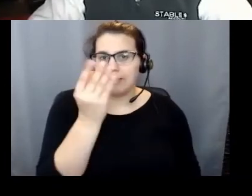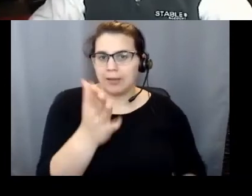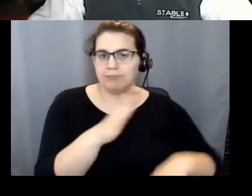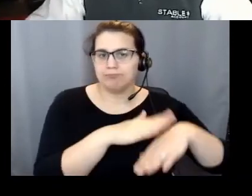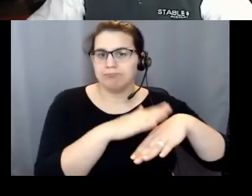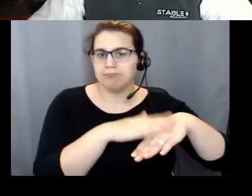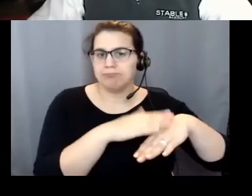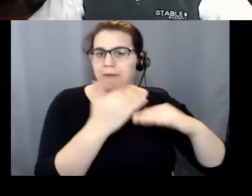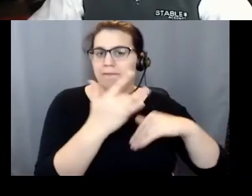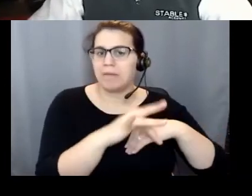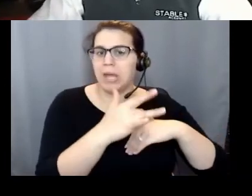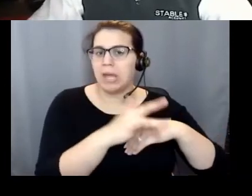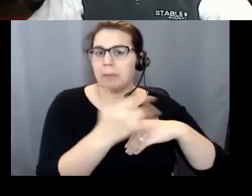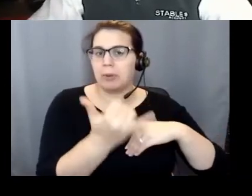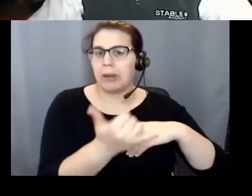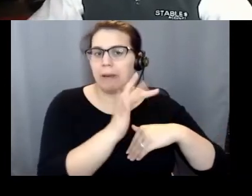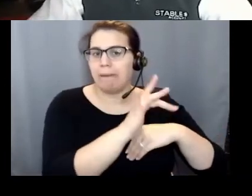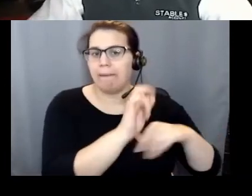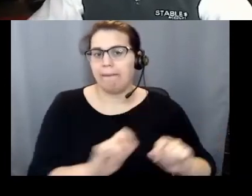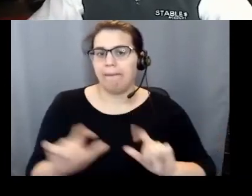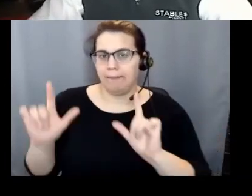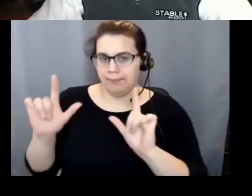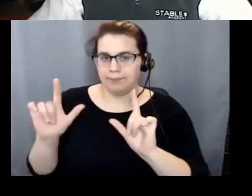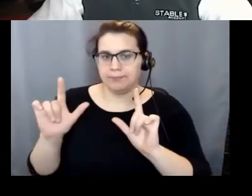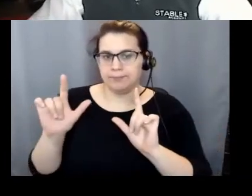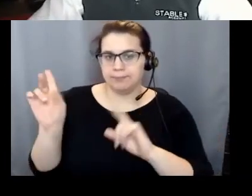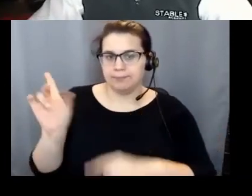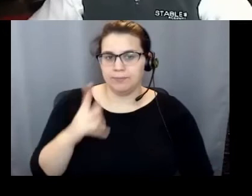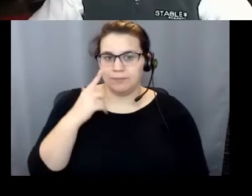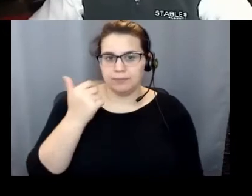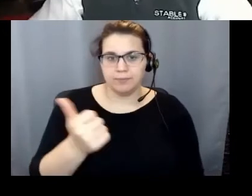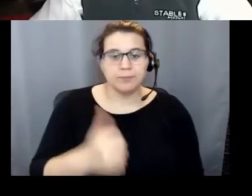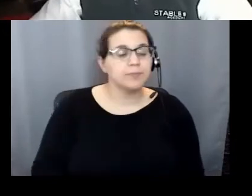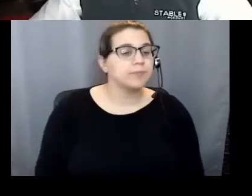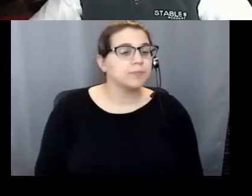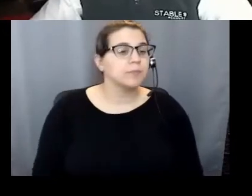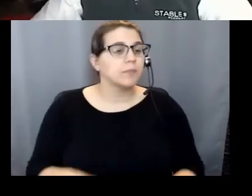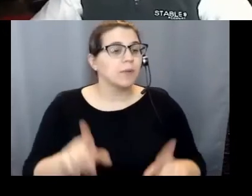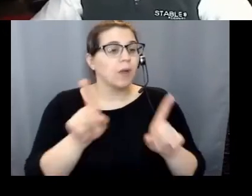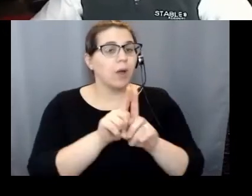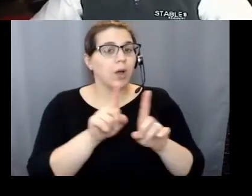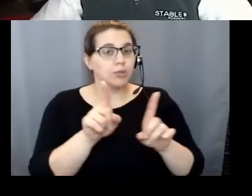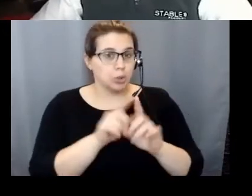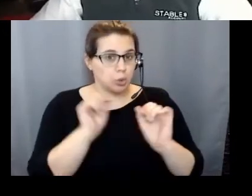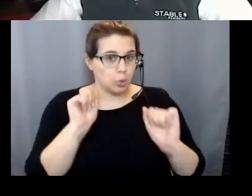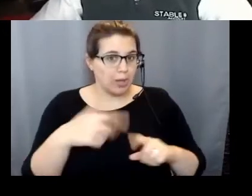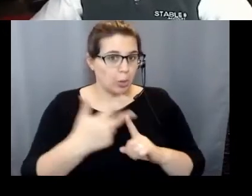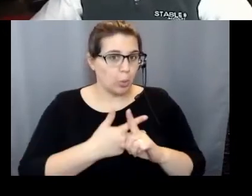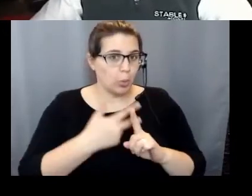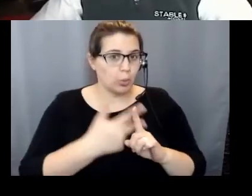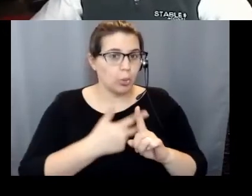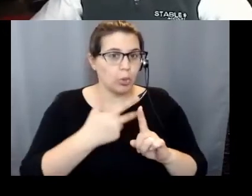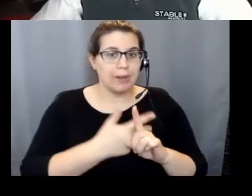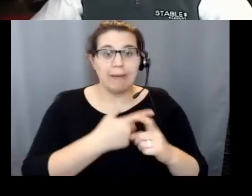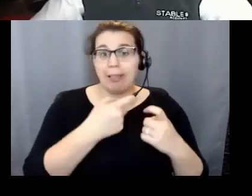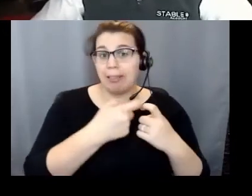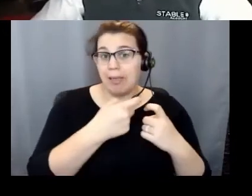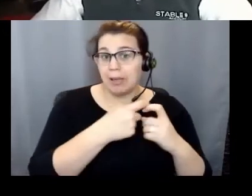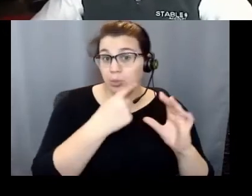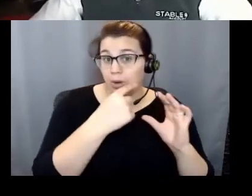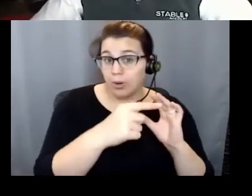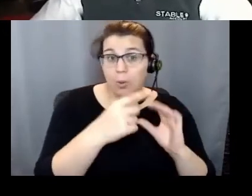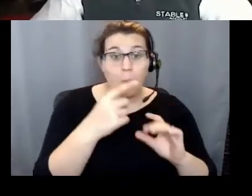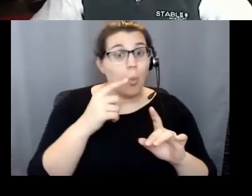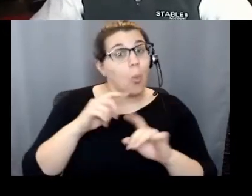available electronically. You also have an option to receive quarterly statements electronically, but receive the tax forms in the